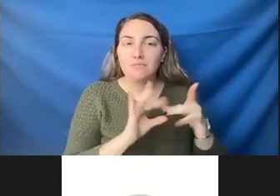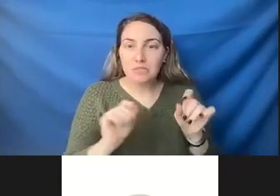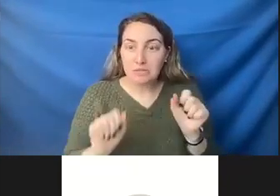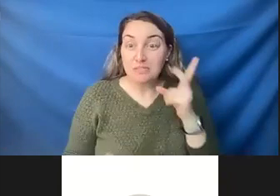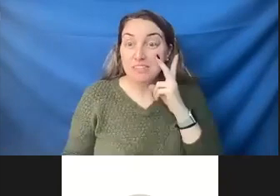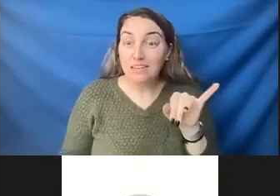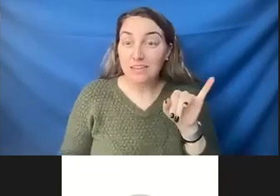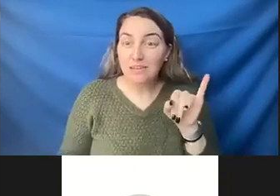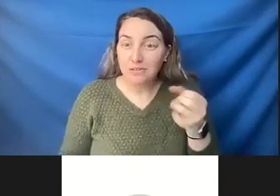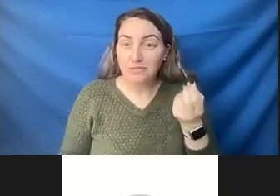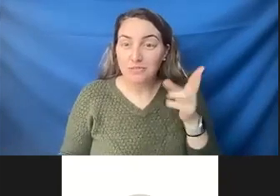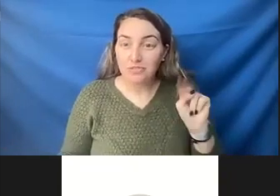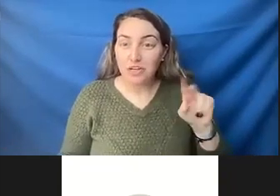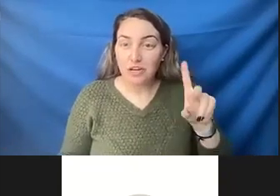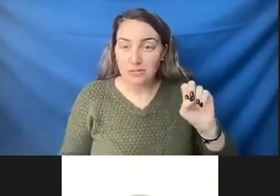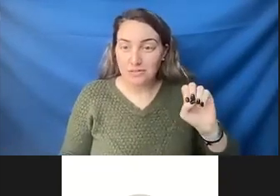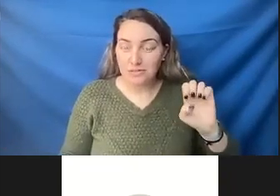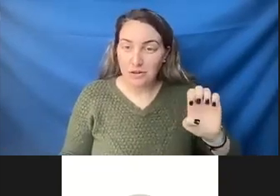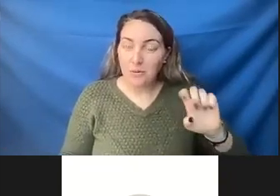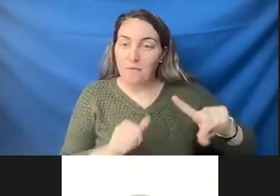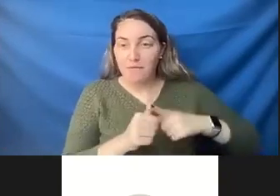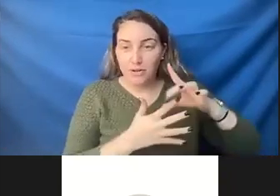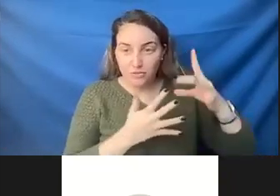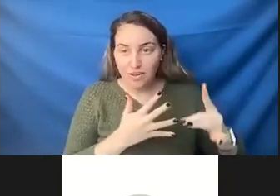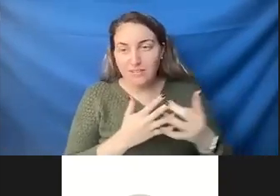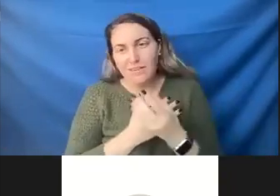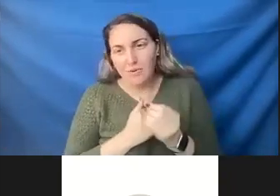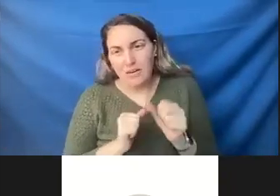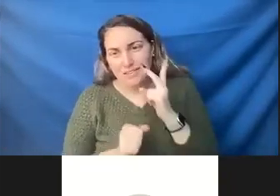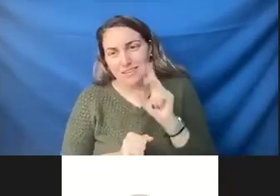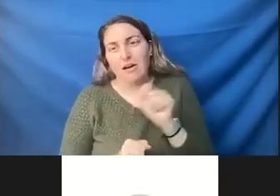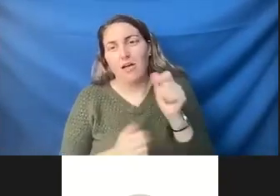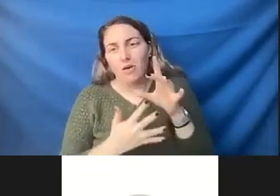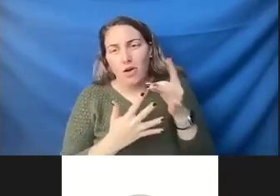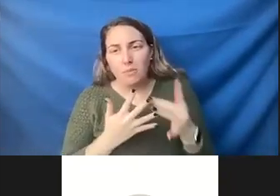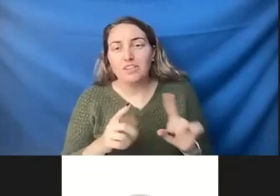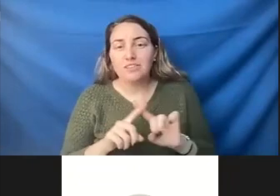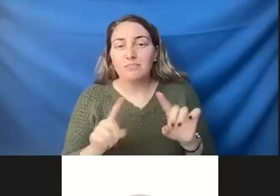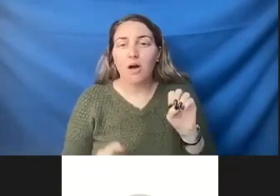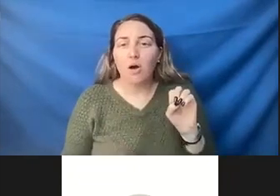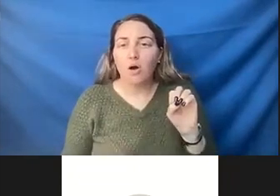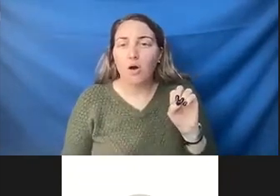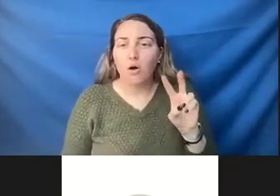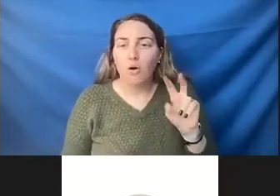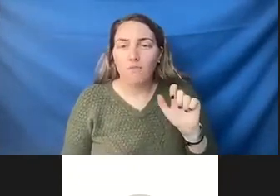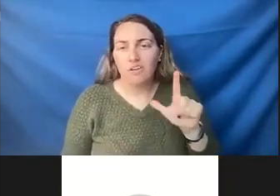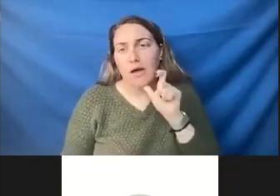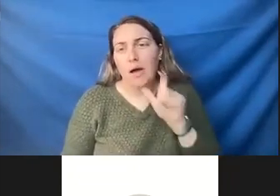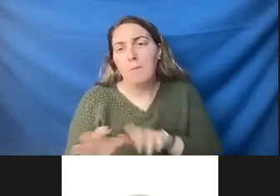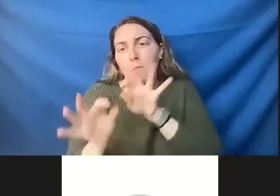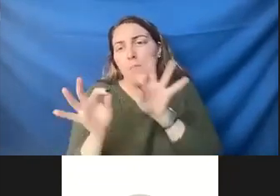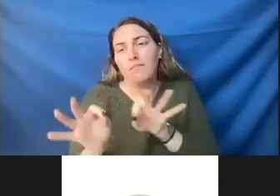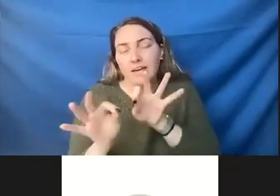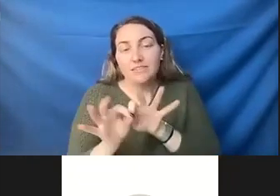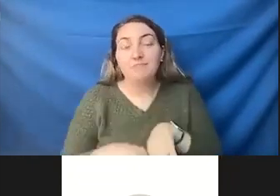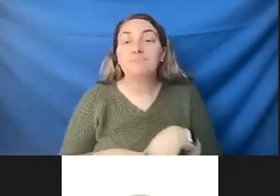other selections. The ovals are not entirely perfect. And then one last video, I just want to